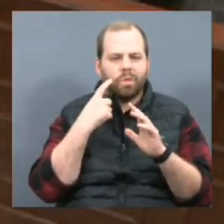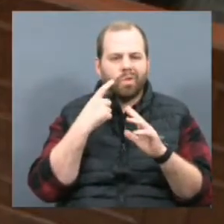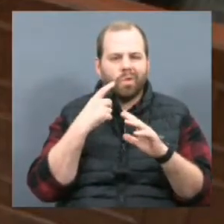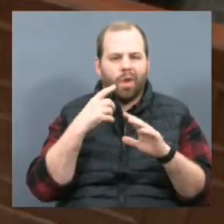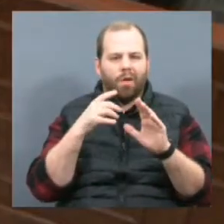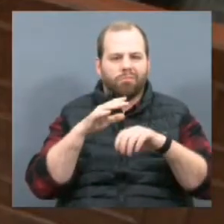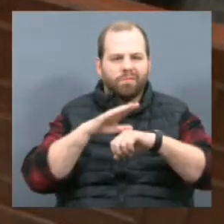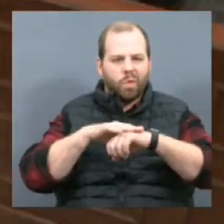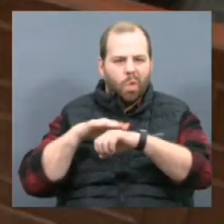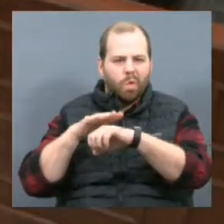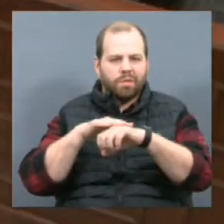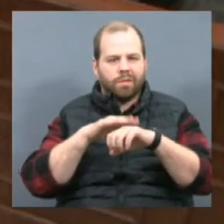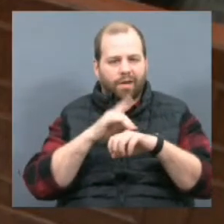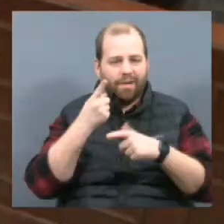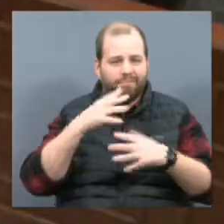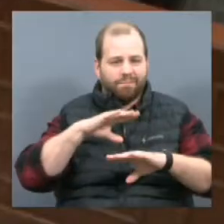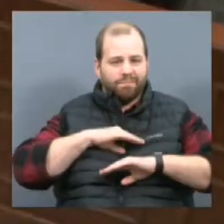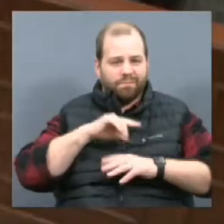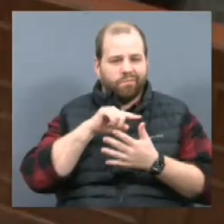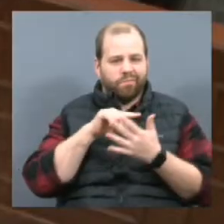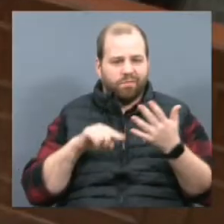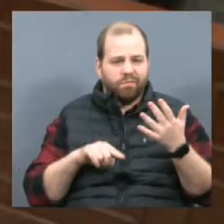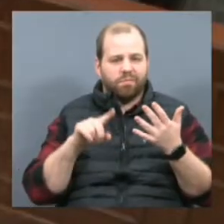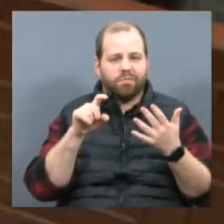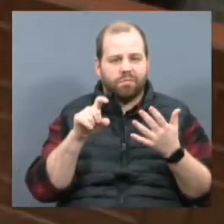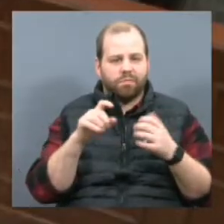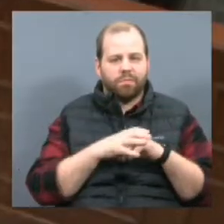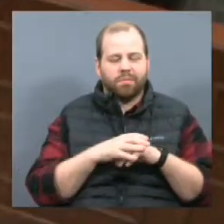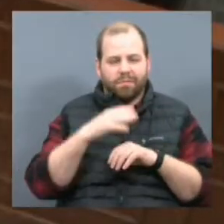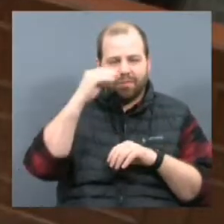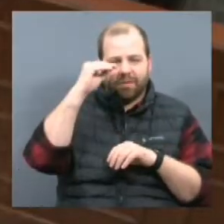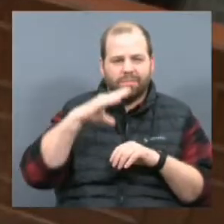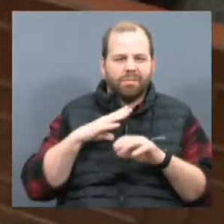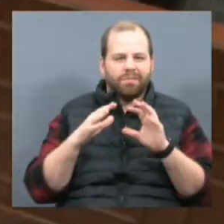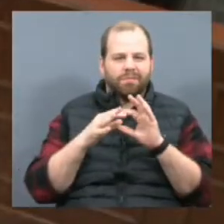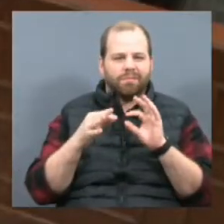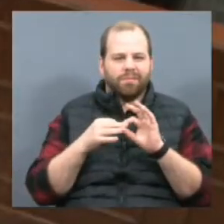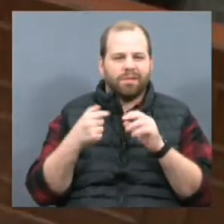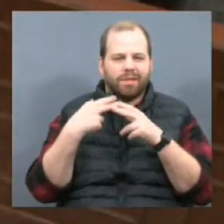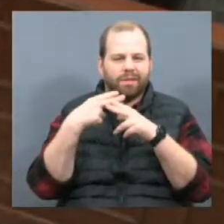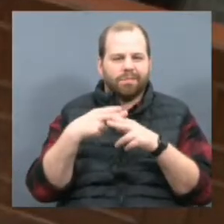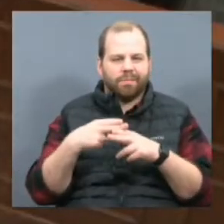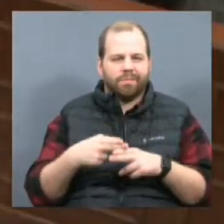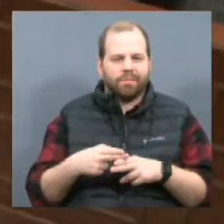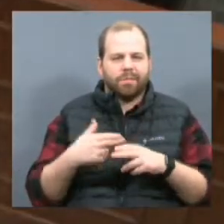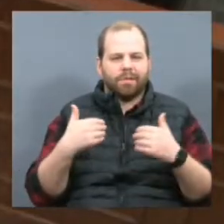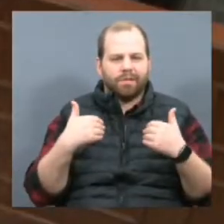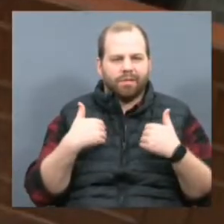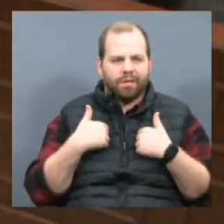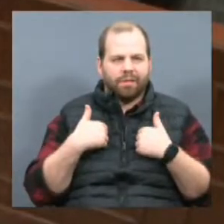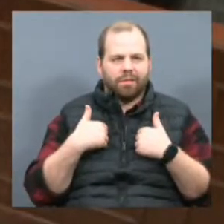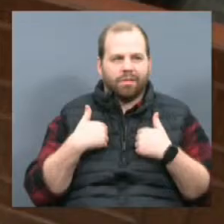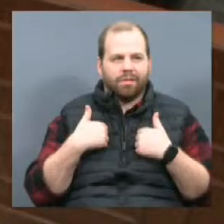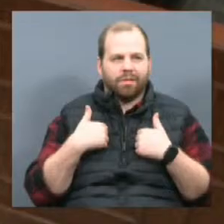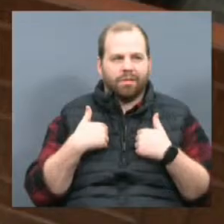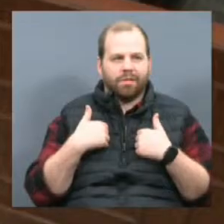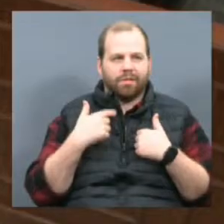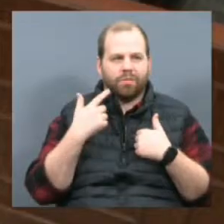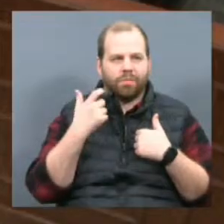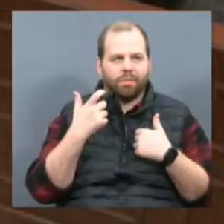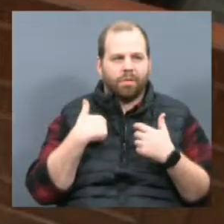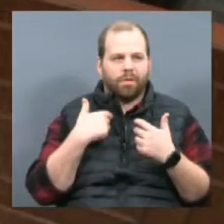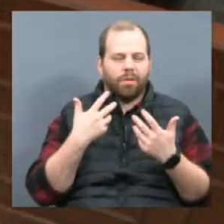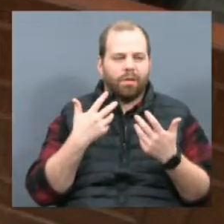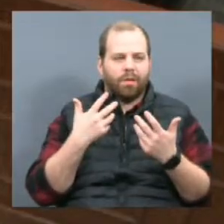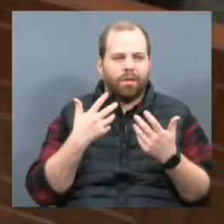noticing requirements for the record? The gentleman mentioned some names. I have the green and white certified mail receipts,